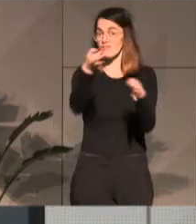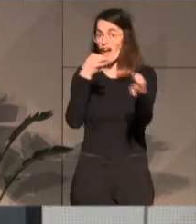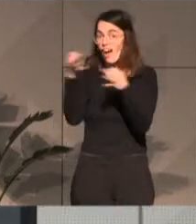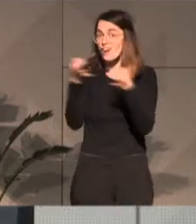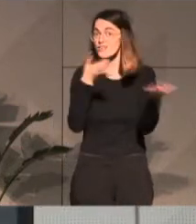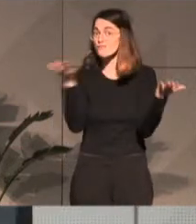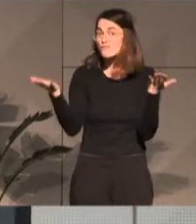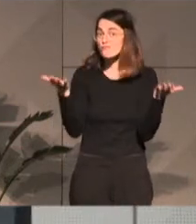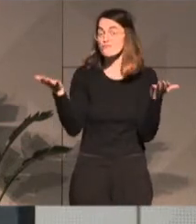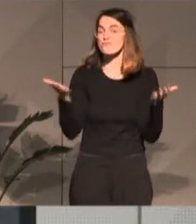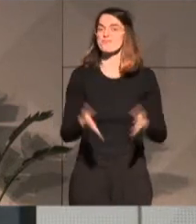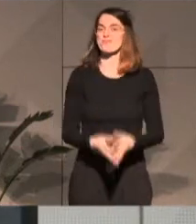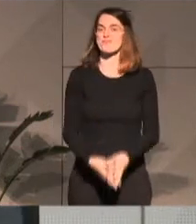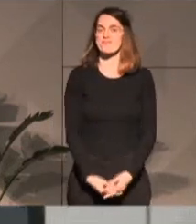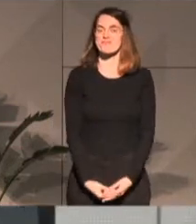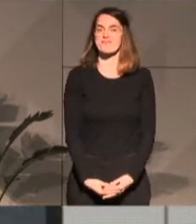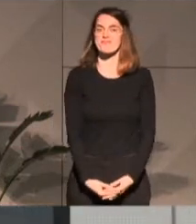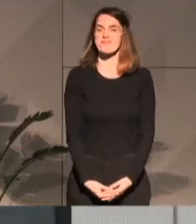Questions, ladies and gentlemen?